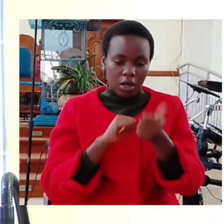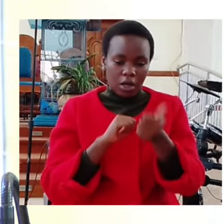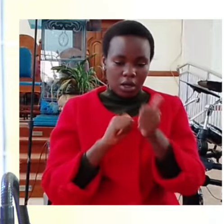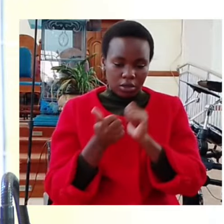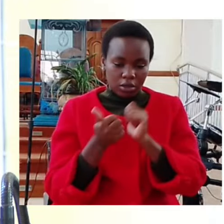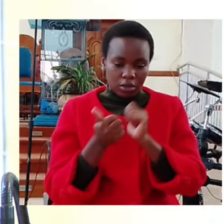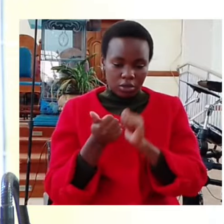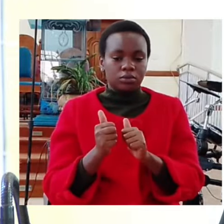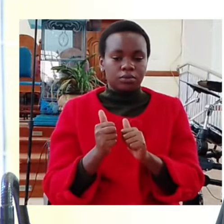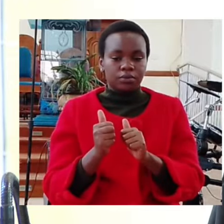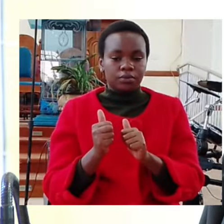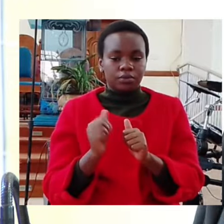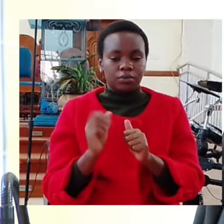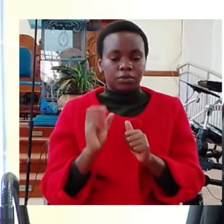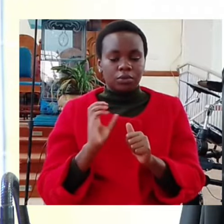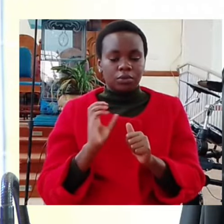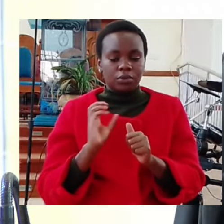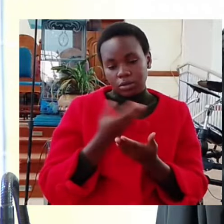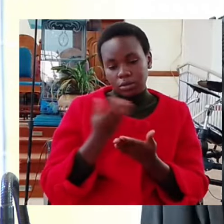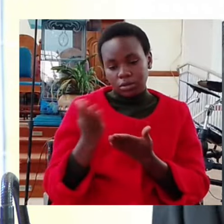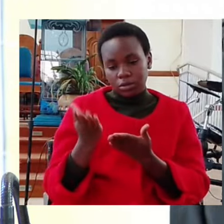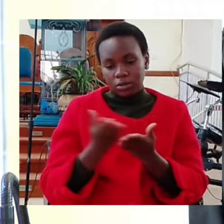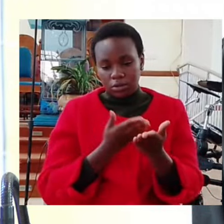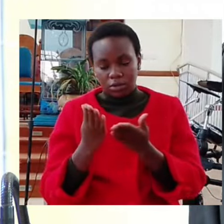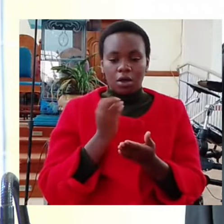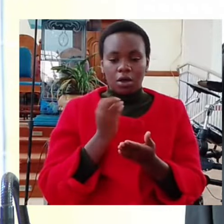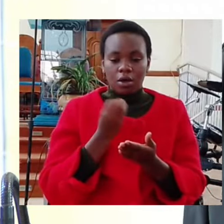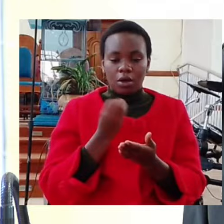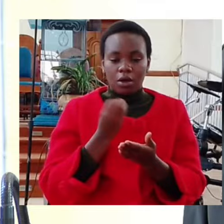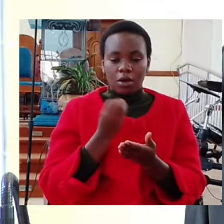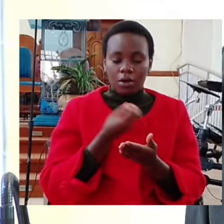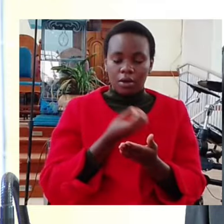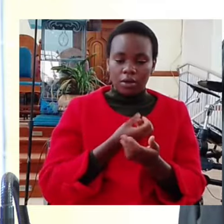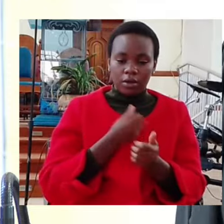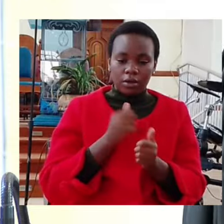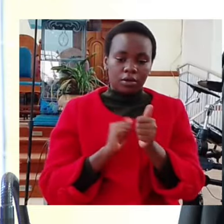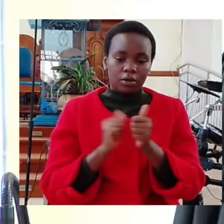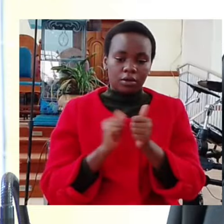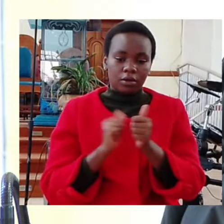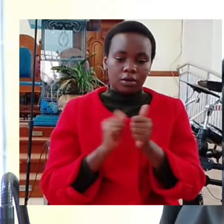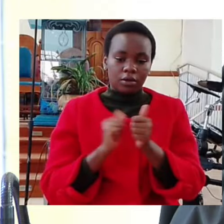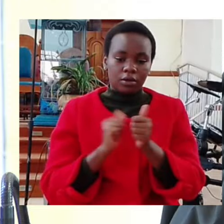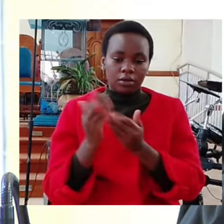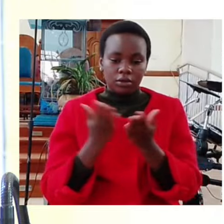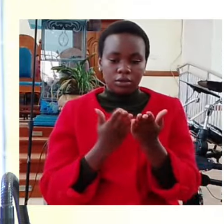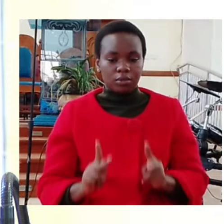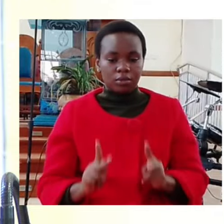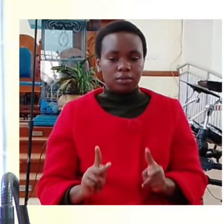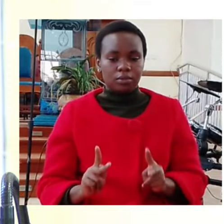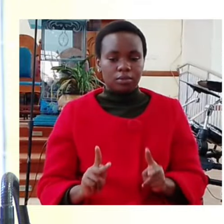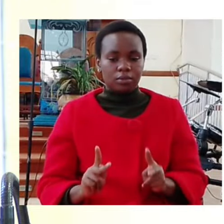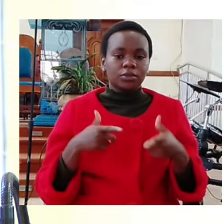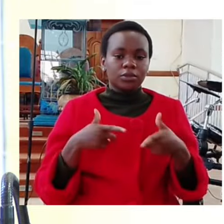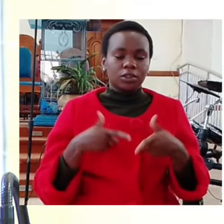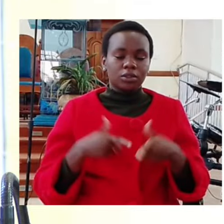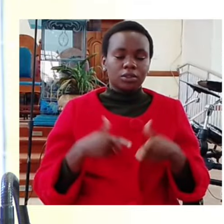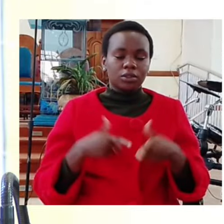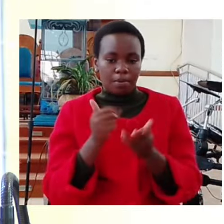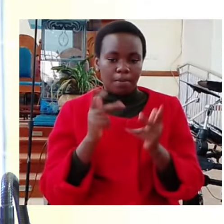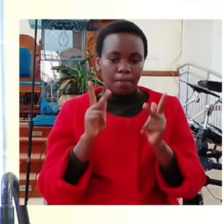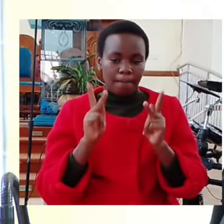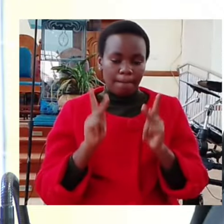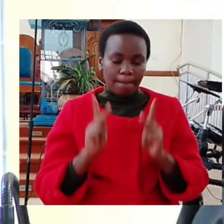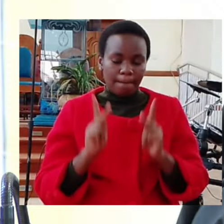of service, our actions, let us serve one another. Let us serve one another. Be there